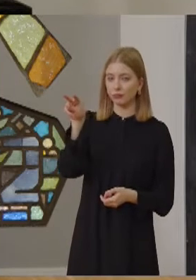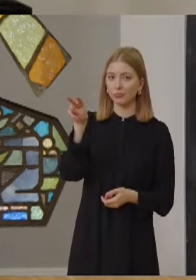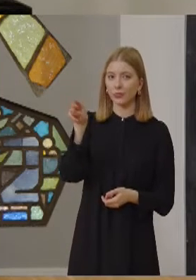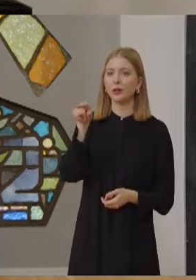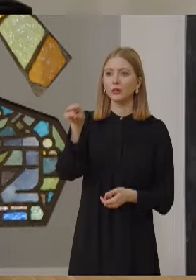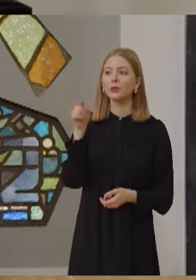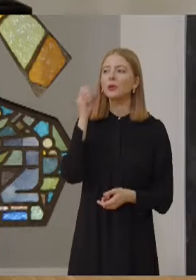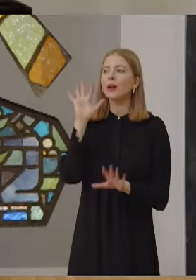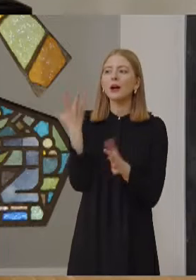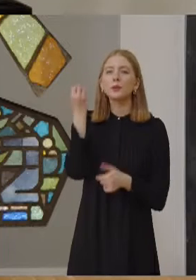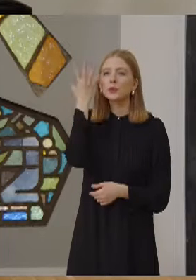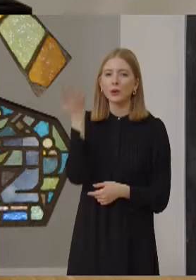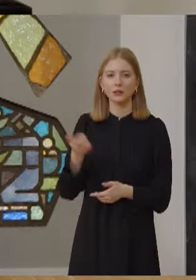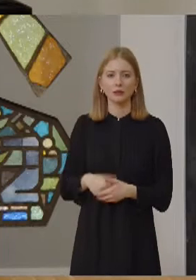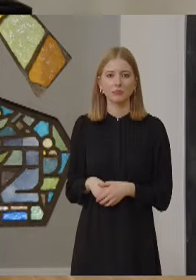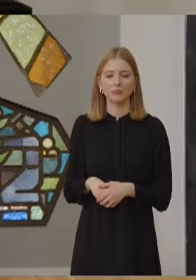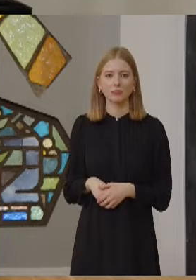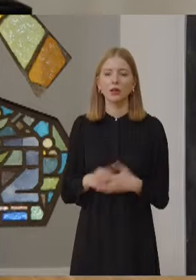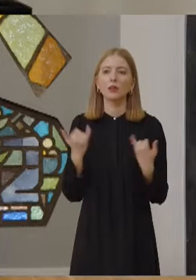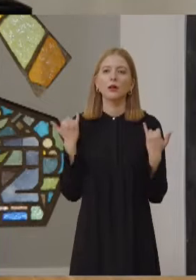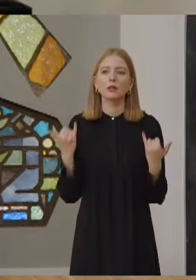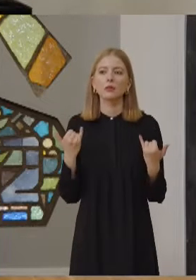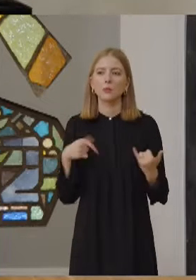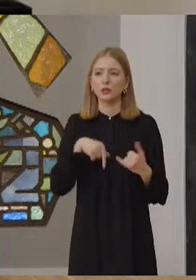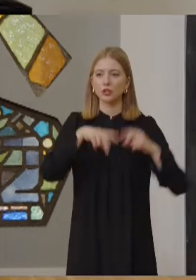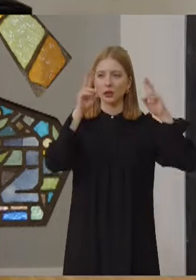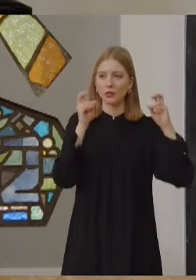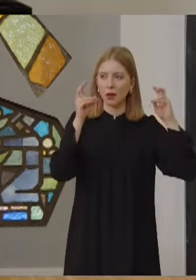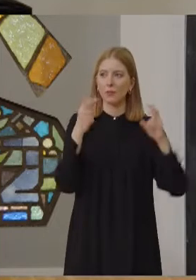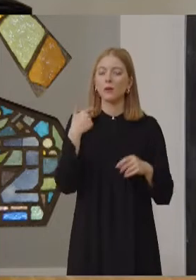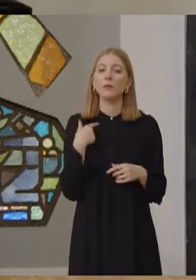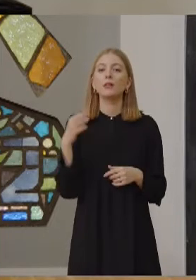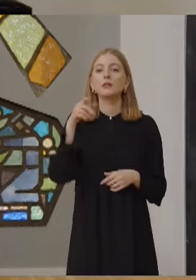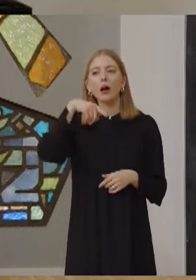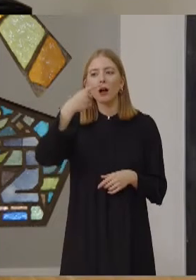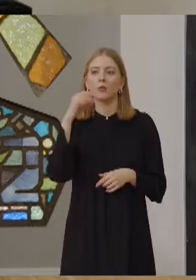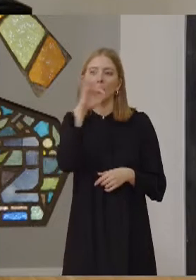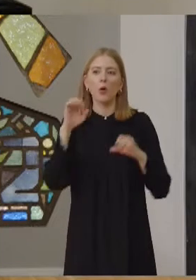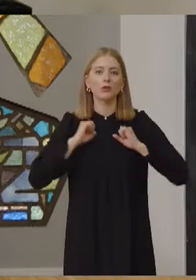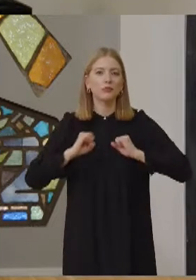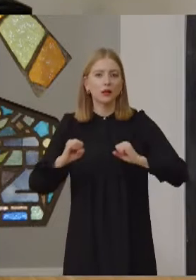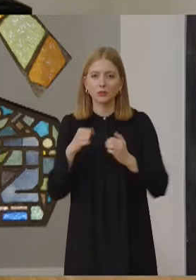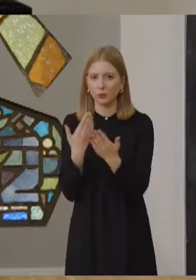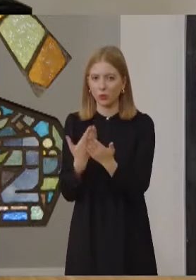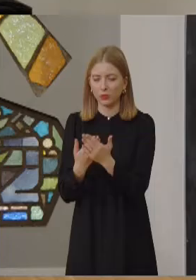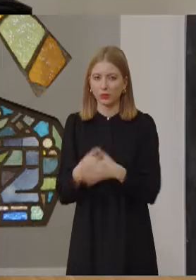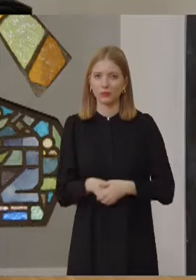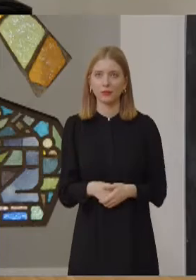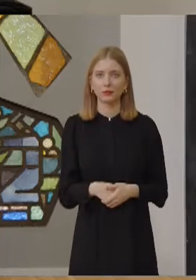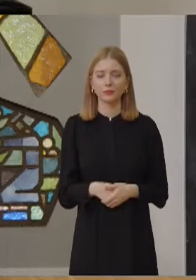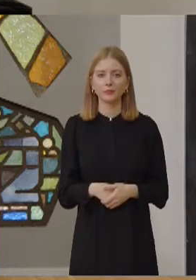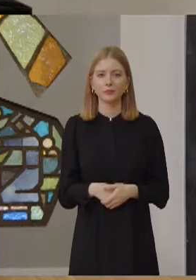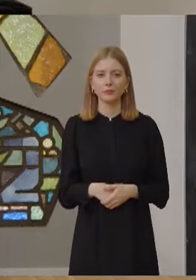am looking at you, Erika. How do you understand this statement? Why should we be speaking